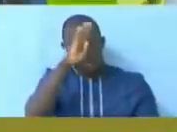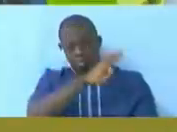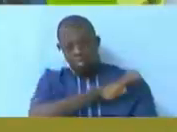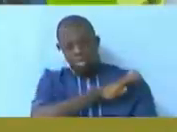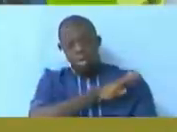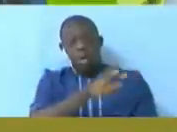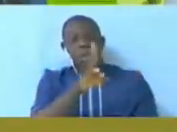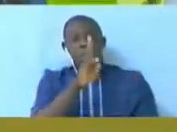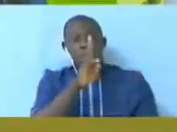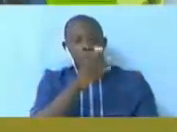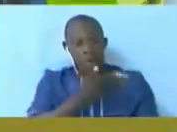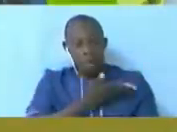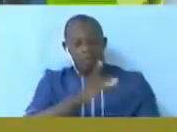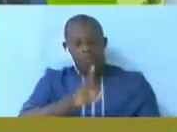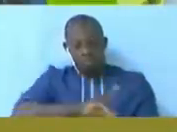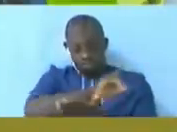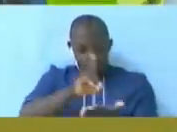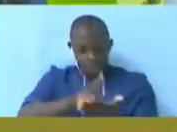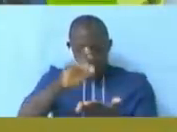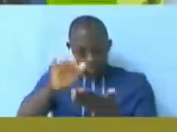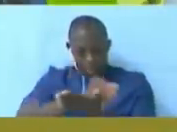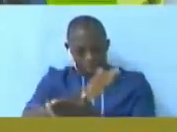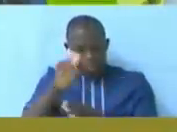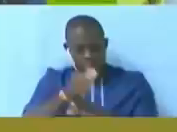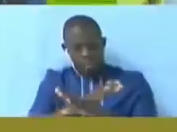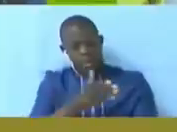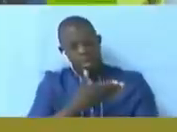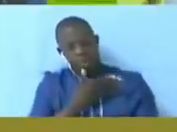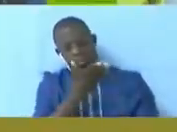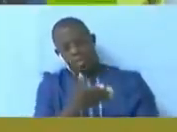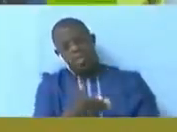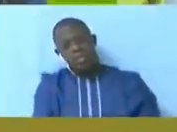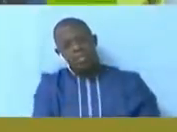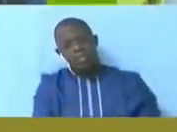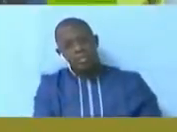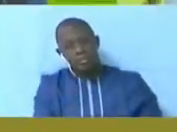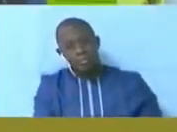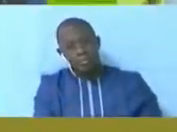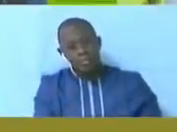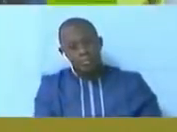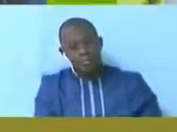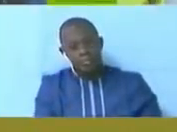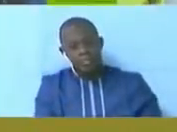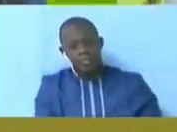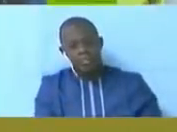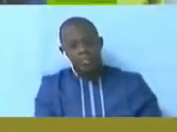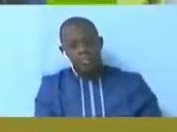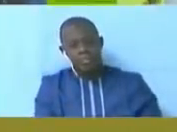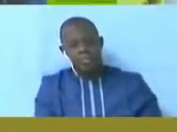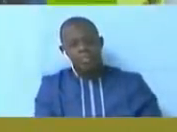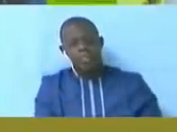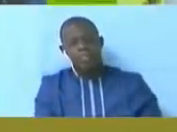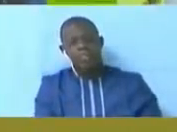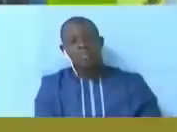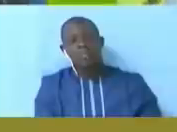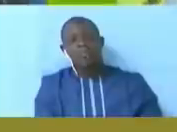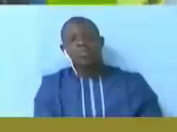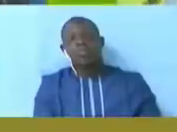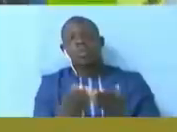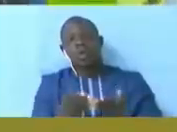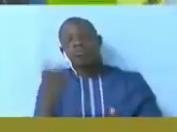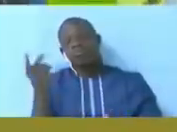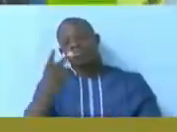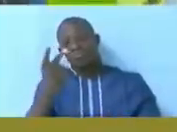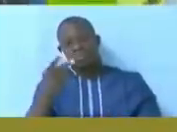one of whom had custody of the document. Komen akoto nyul kono je kilimbe de melanko wole nyin korda kaitol soro. It was those two elder brothers who were